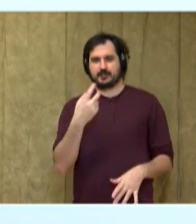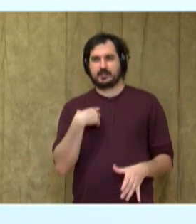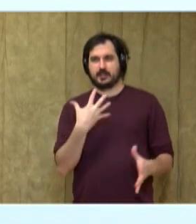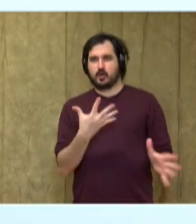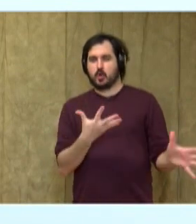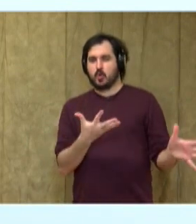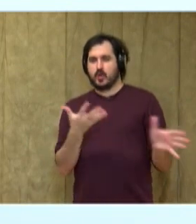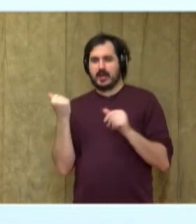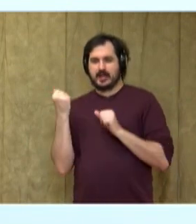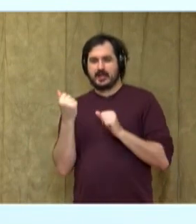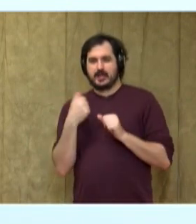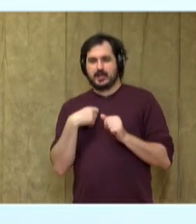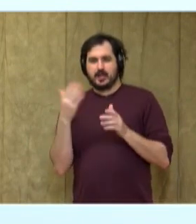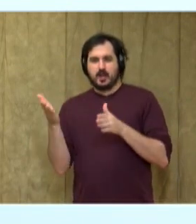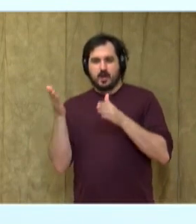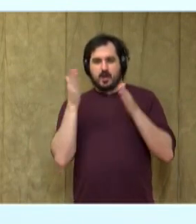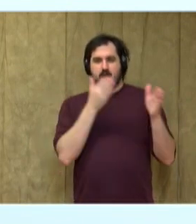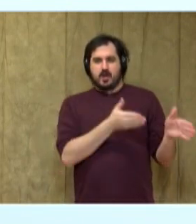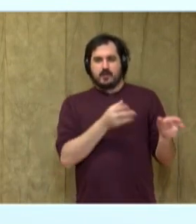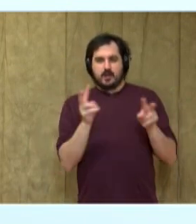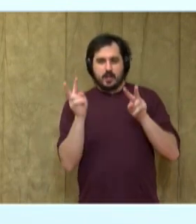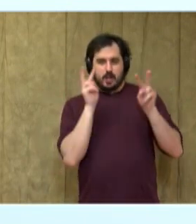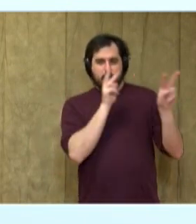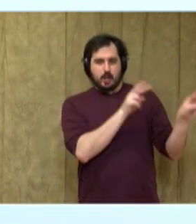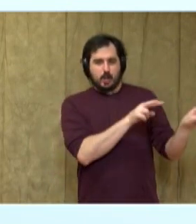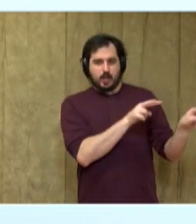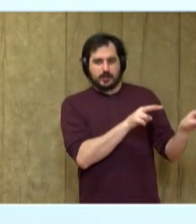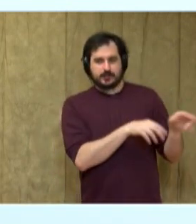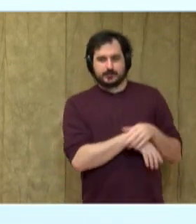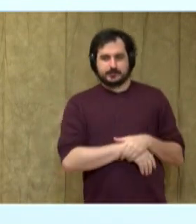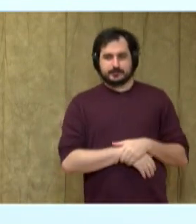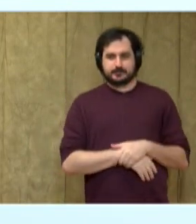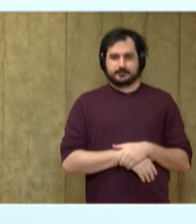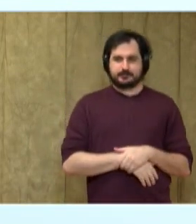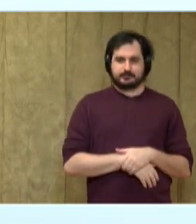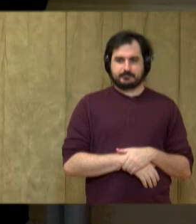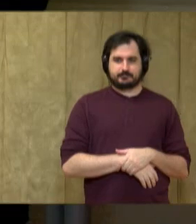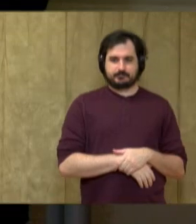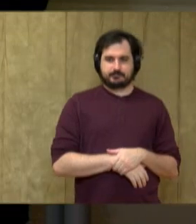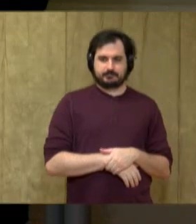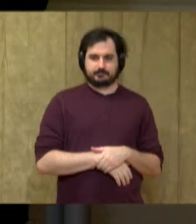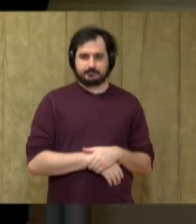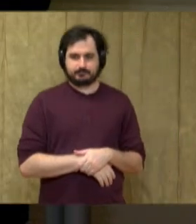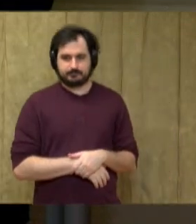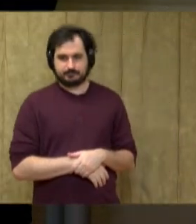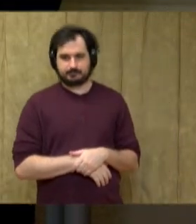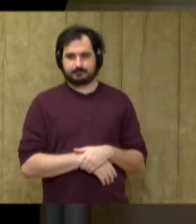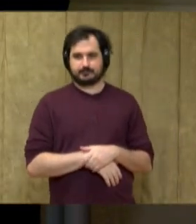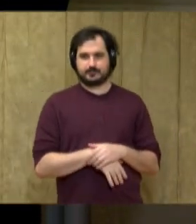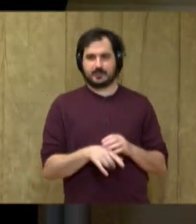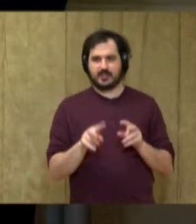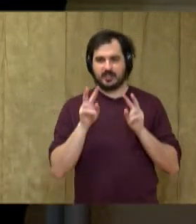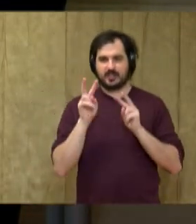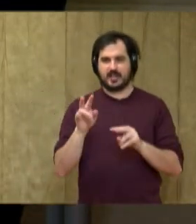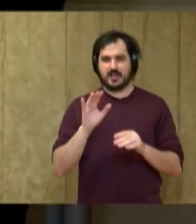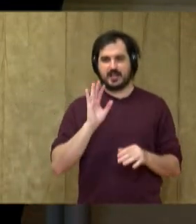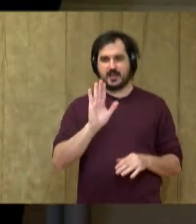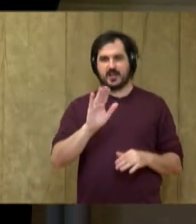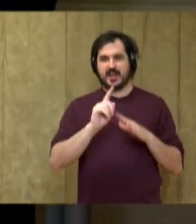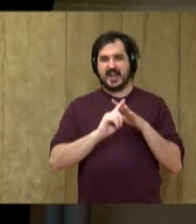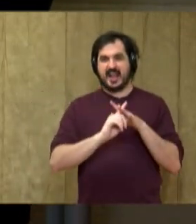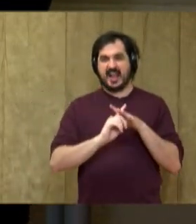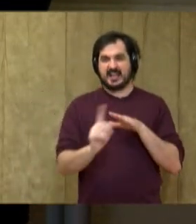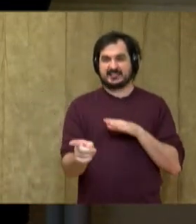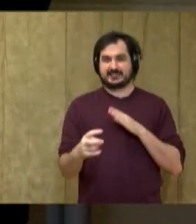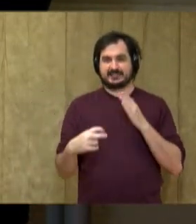let's go over and let's take a quick look. Let's go ahead past that. Okay, pass this one too? Yes, Okay. We're going to take a quick look at your exit ticket,